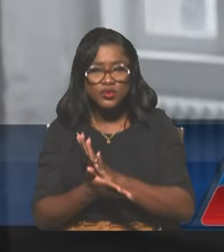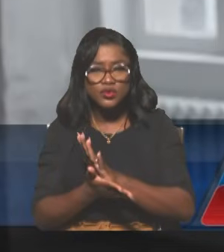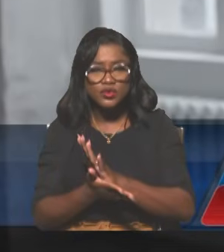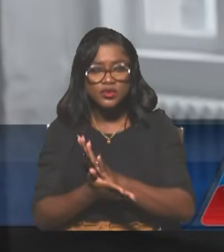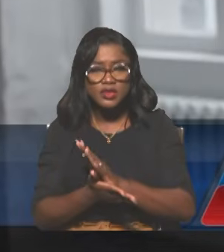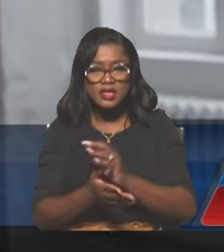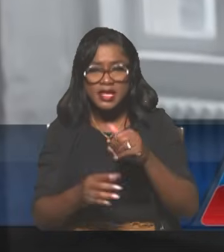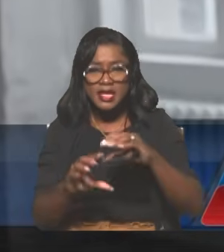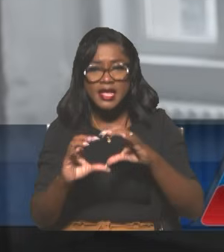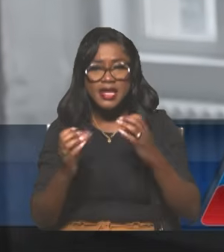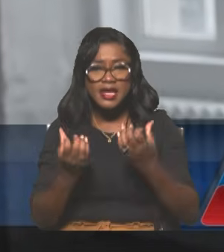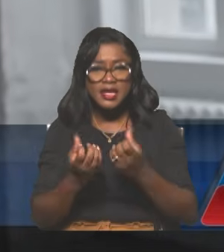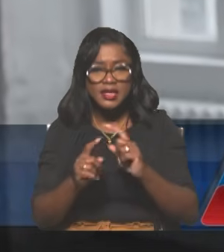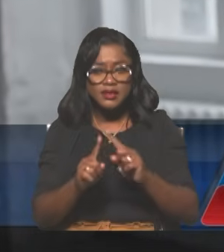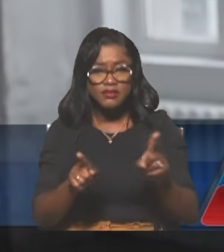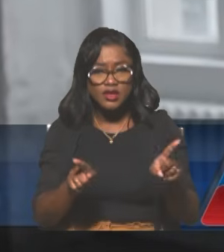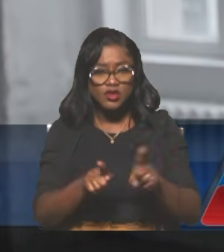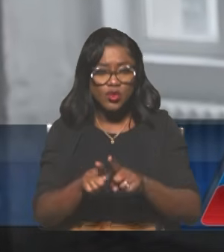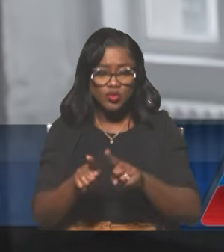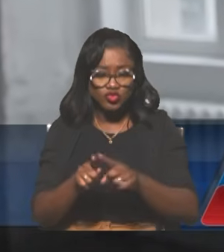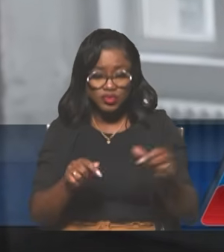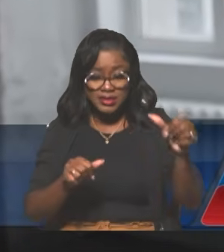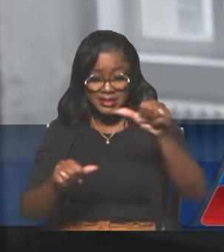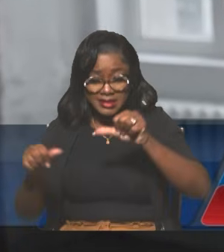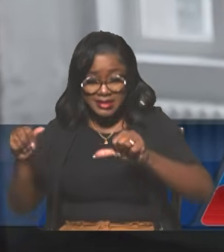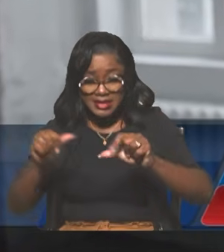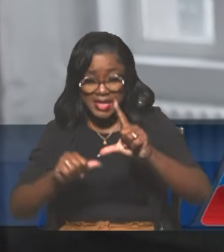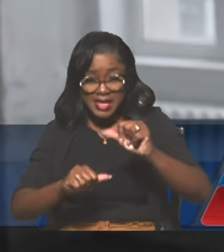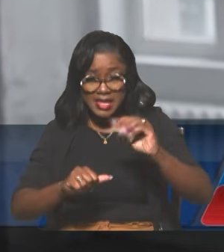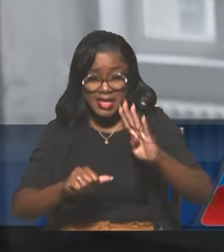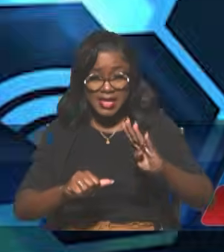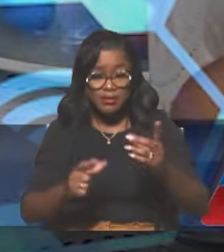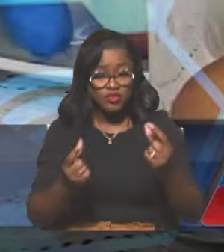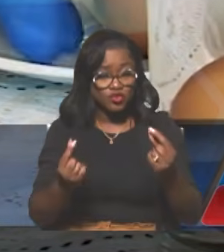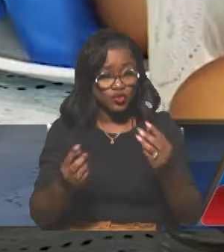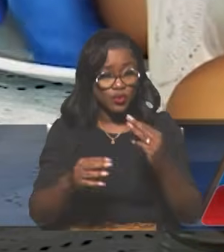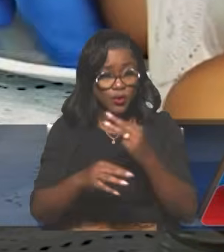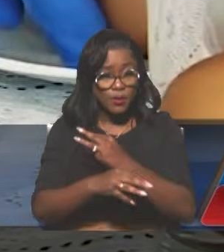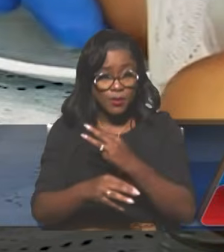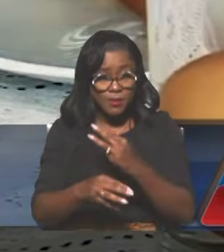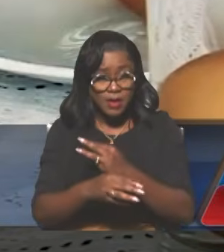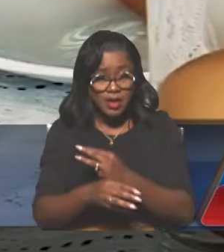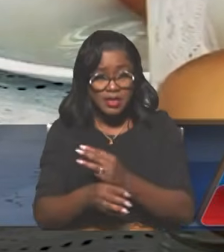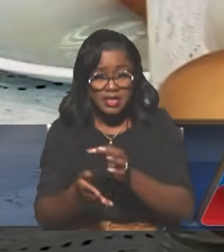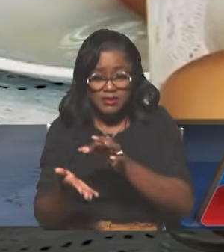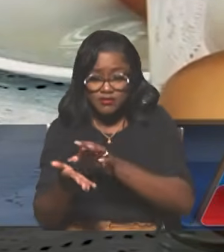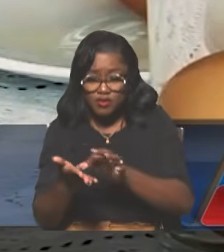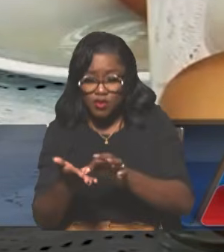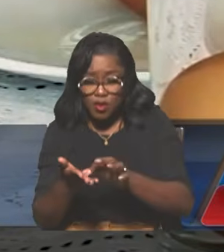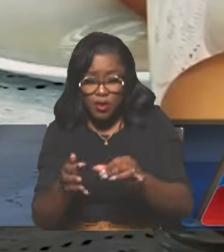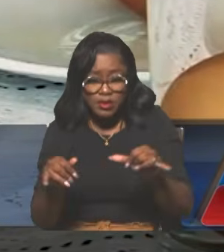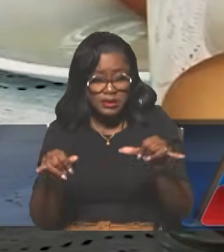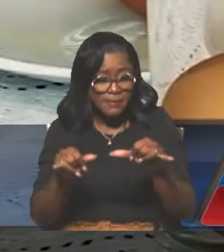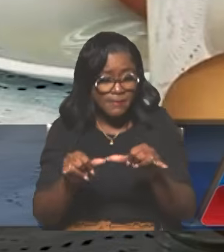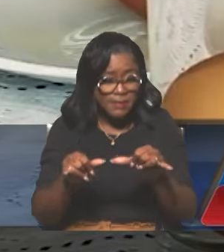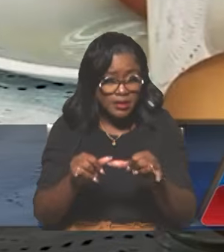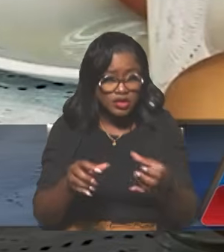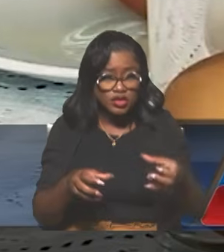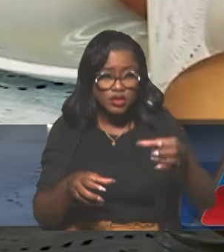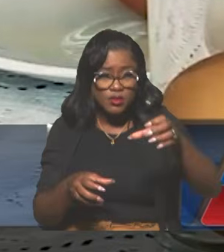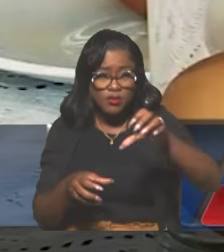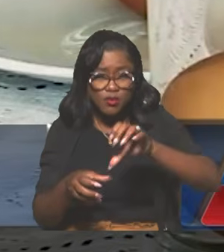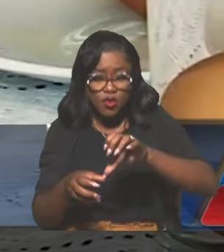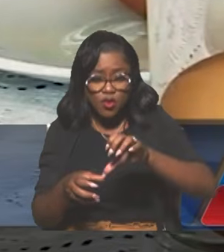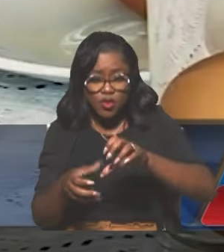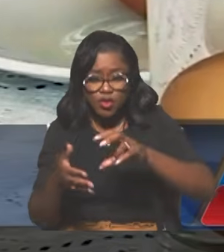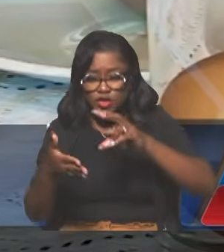in the classroom, but they're going into the science lab because we're doing math. They probably have to count or measure or pour. We're doing